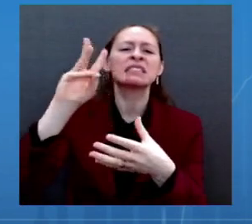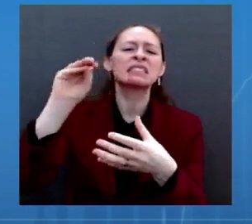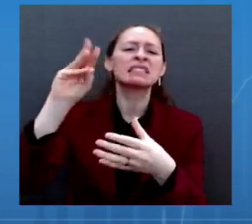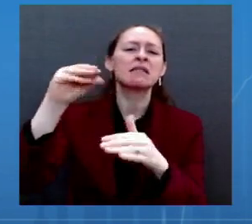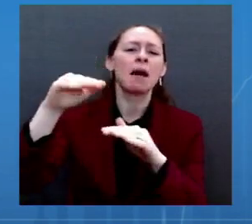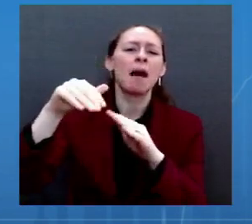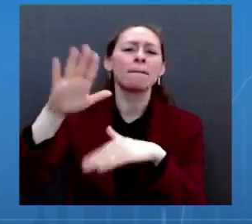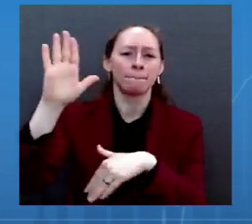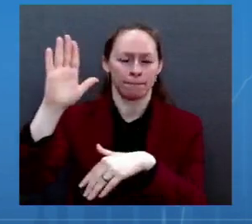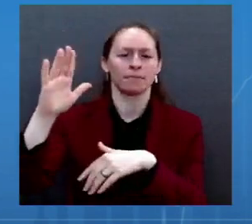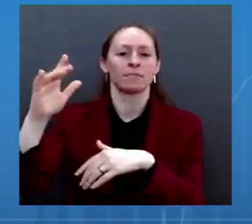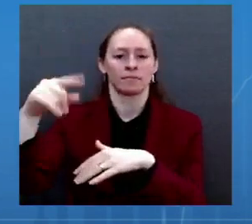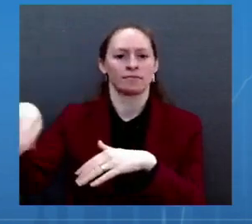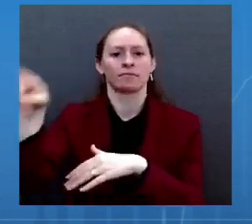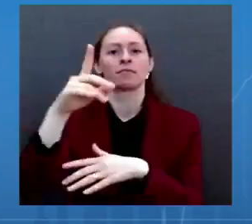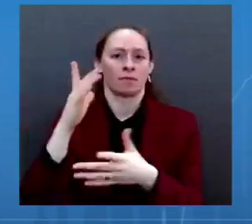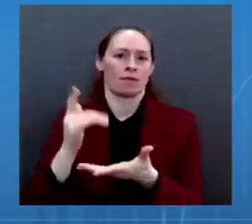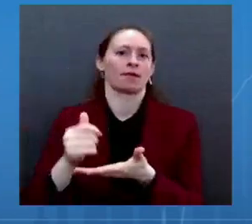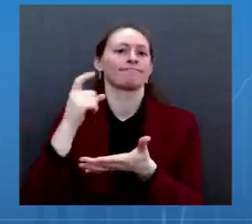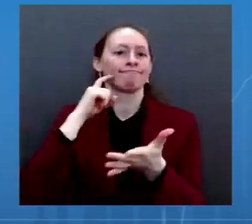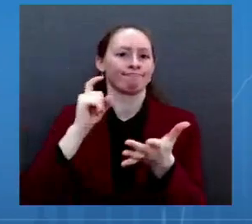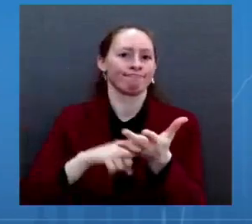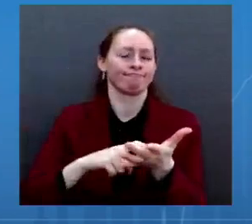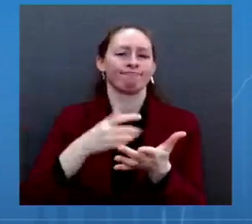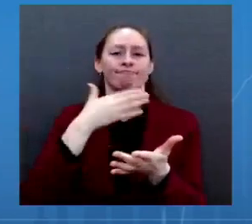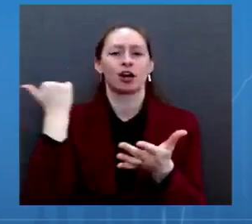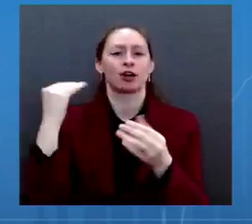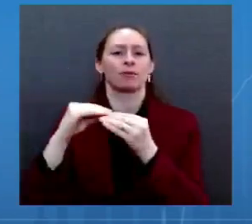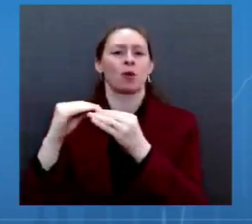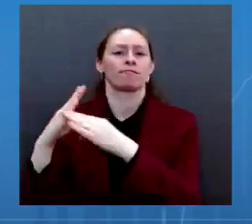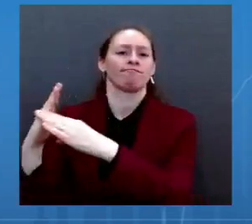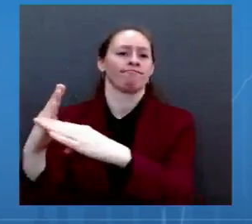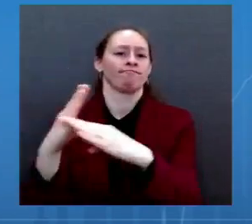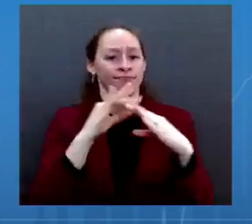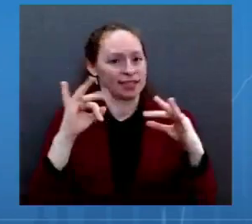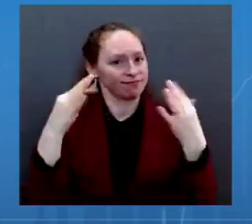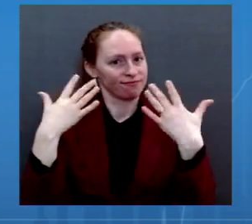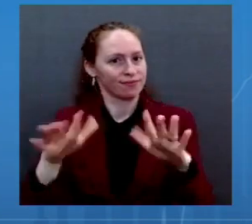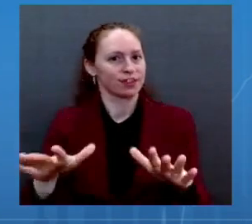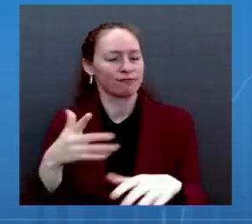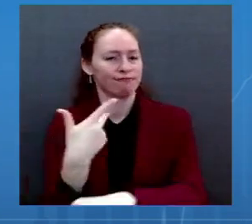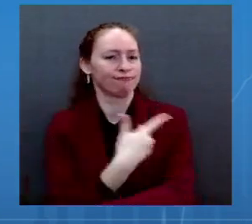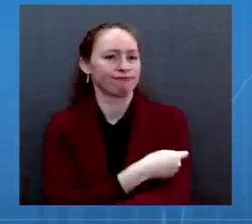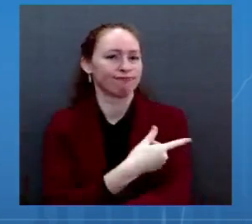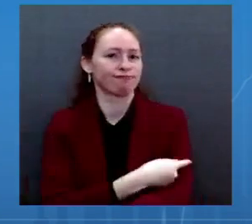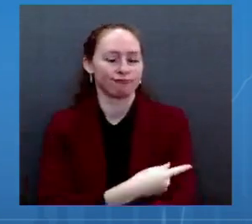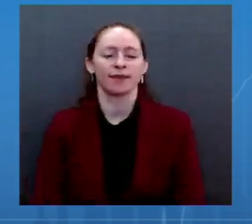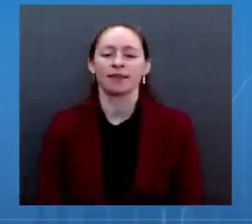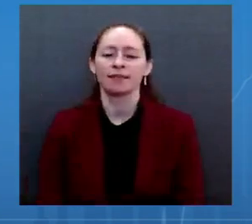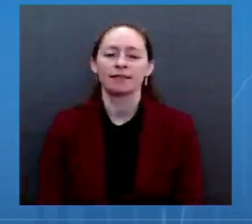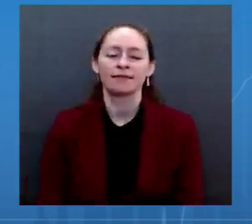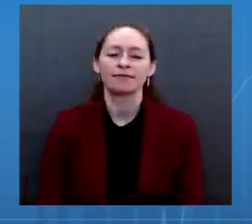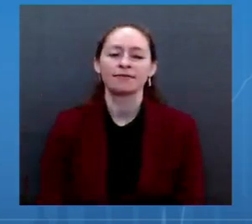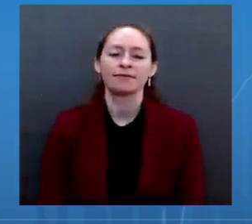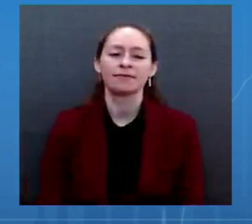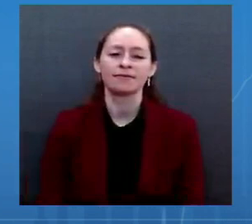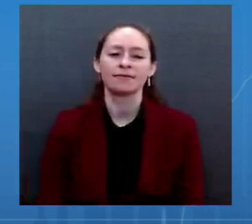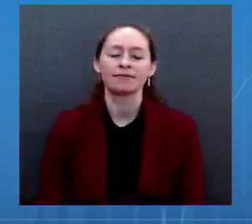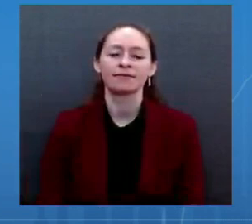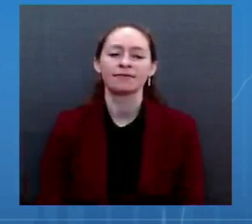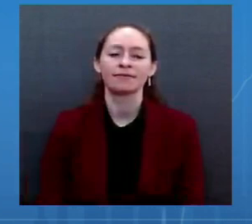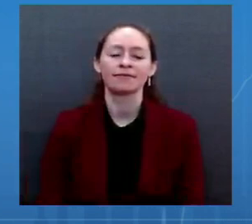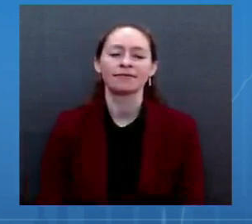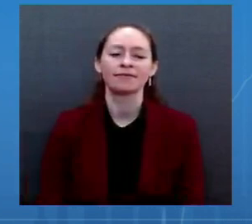by 22 times. And people who received a booster shot had 90% lower mortality due